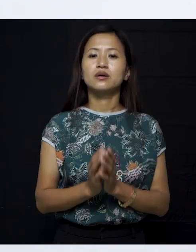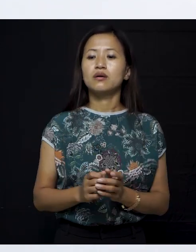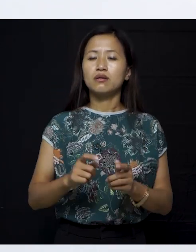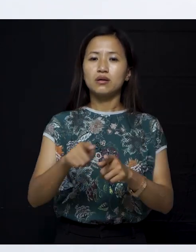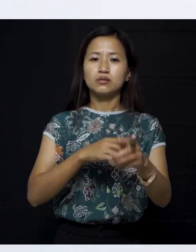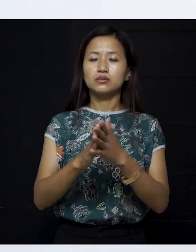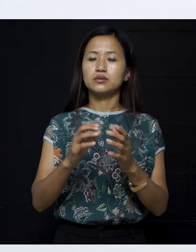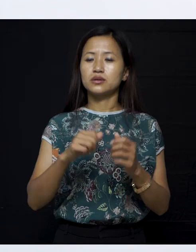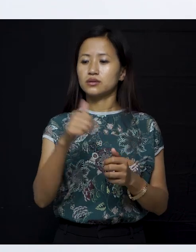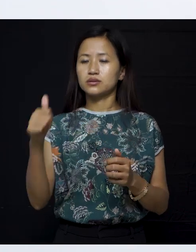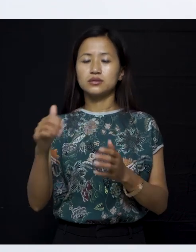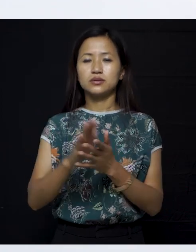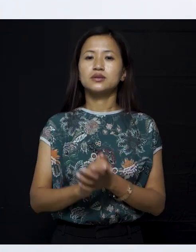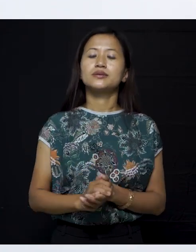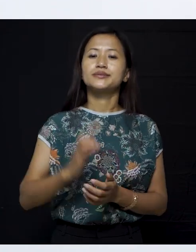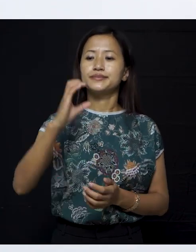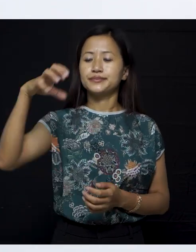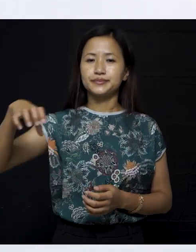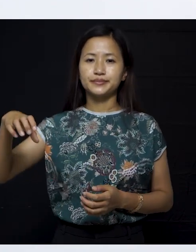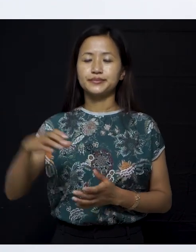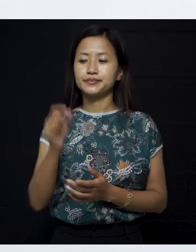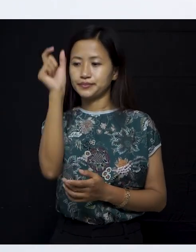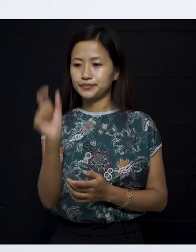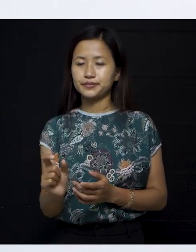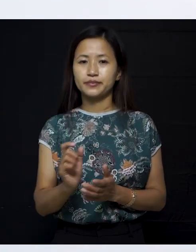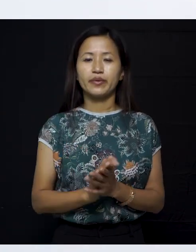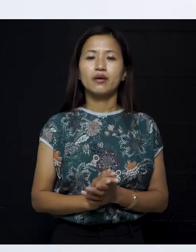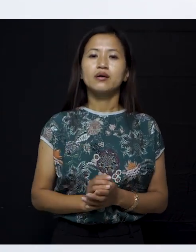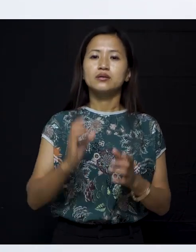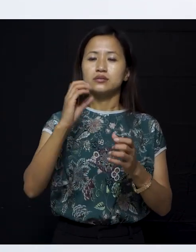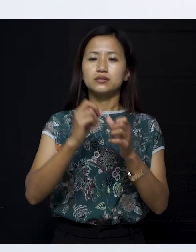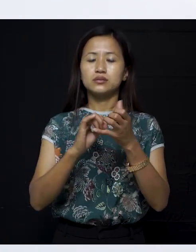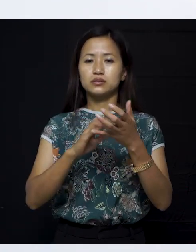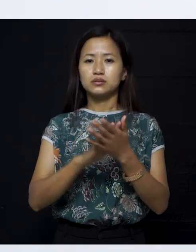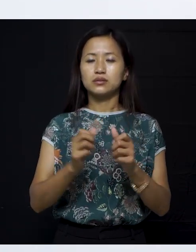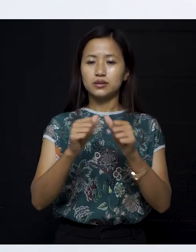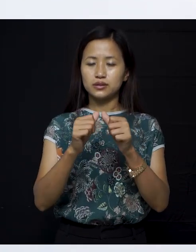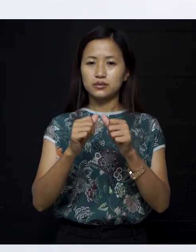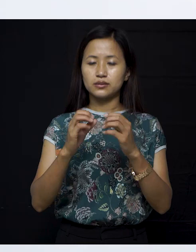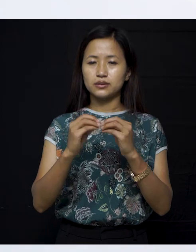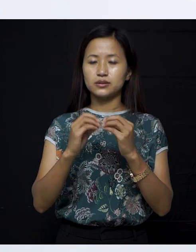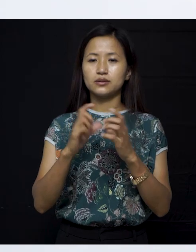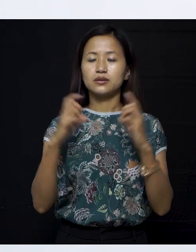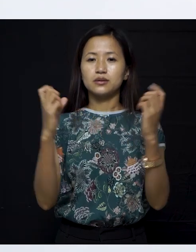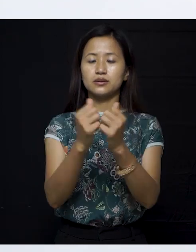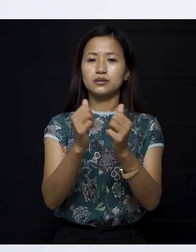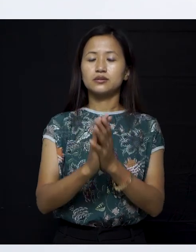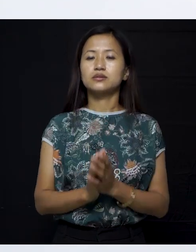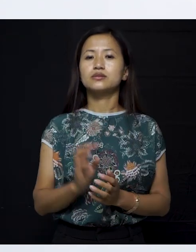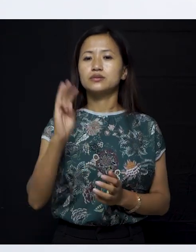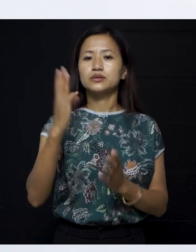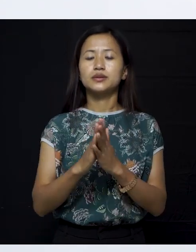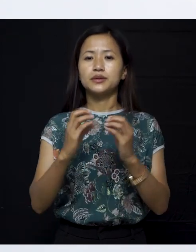other citizens. Okay, and the Constituent Assembly has been divided into 3 lists, that